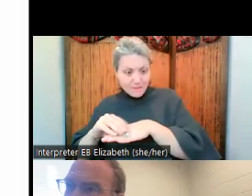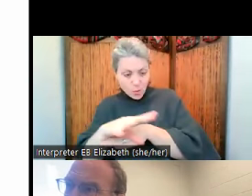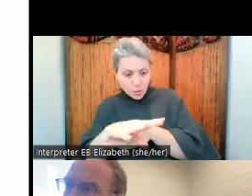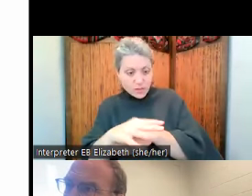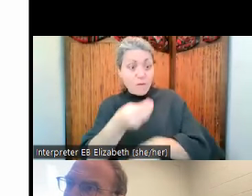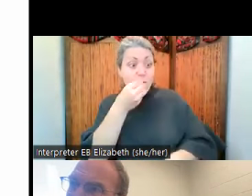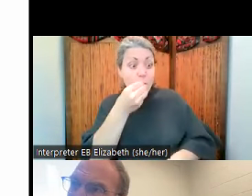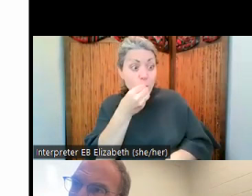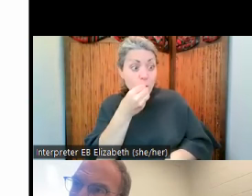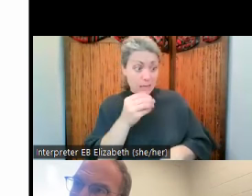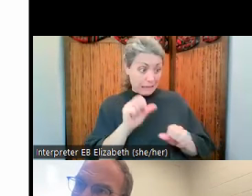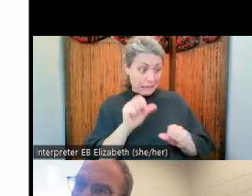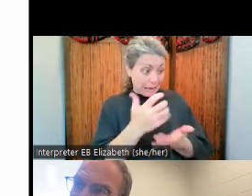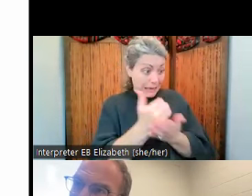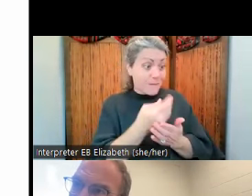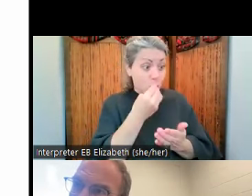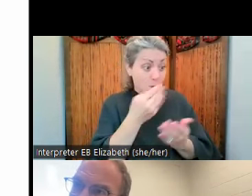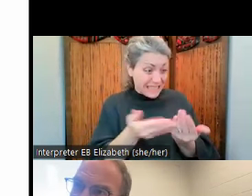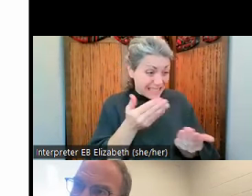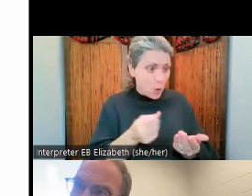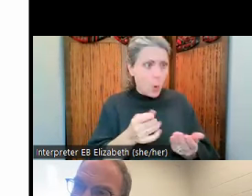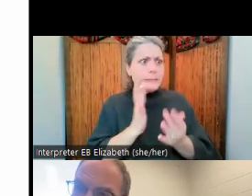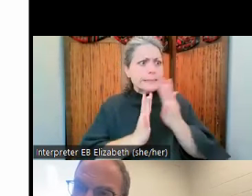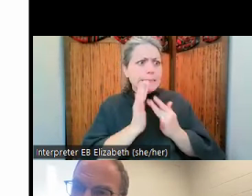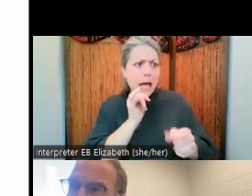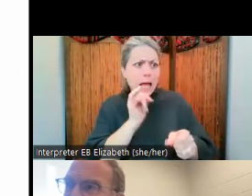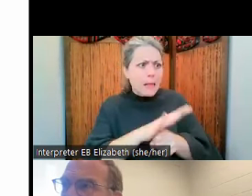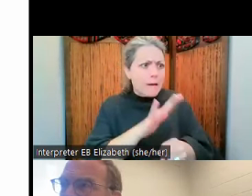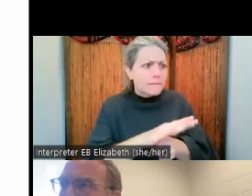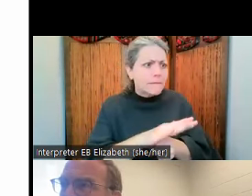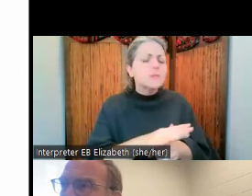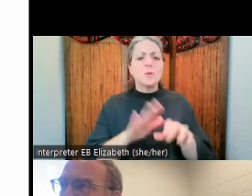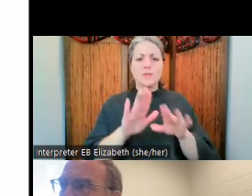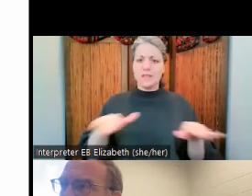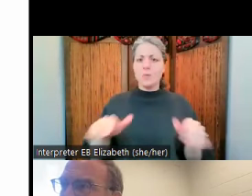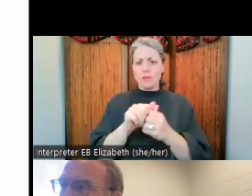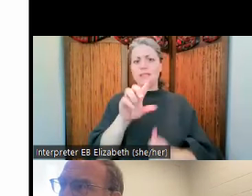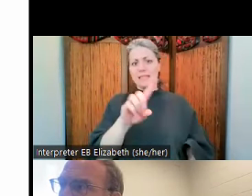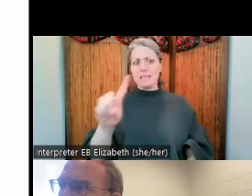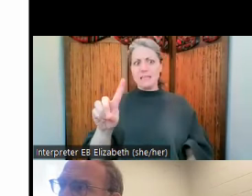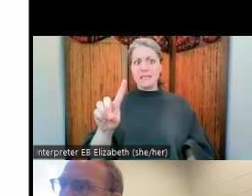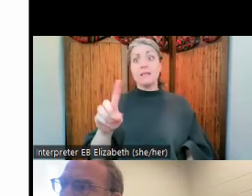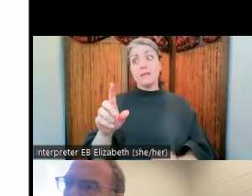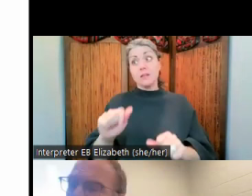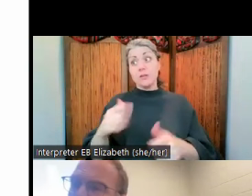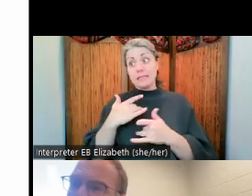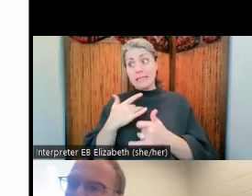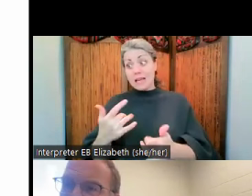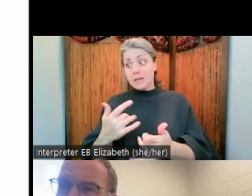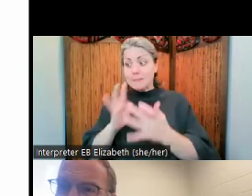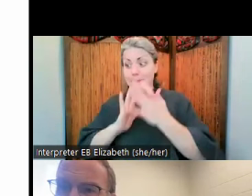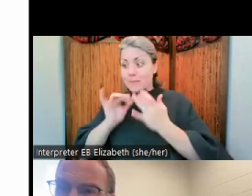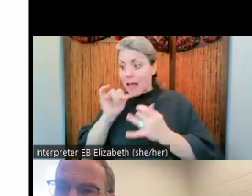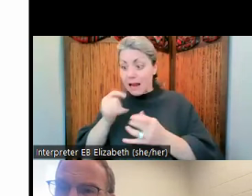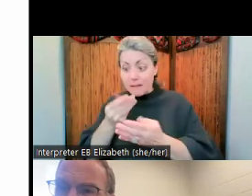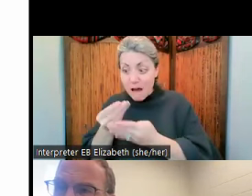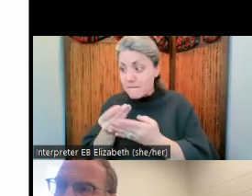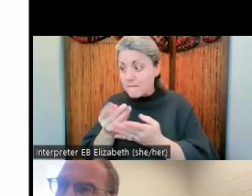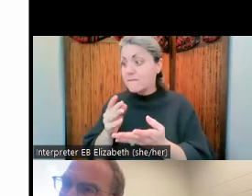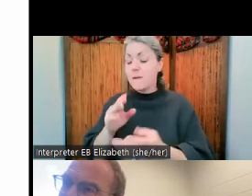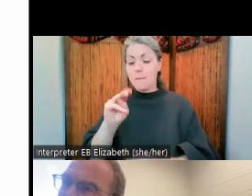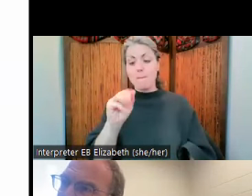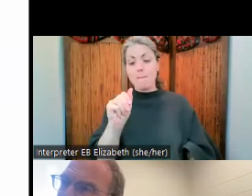food insecurity and the risk that children with developmental disabilities may have toward malnutrition. All of these things